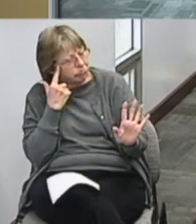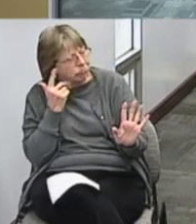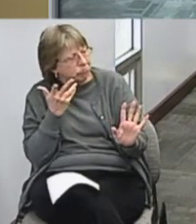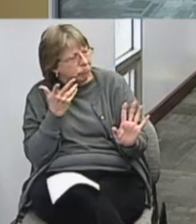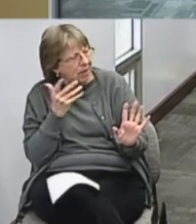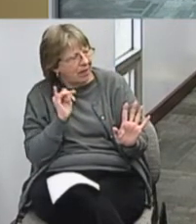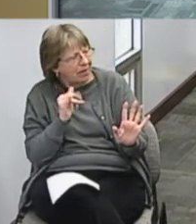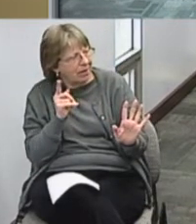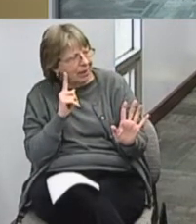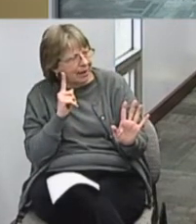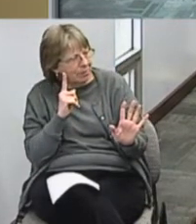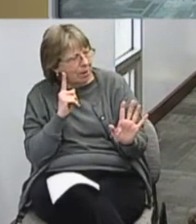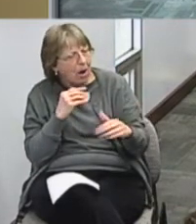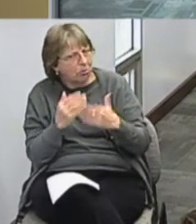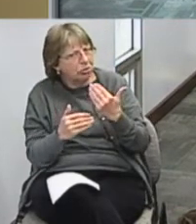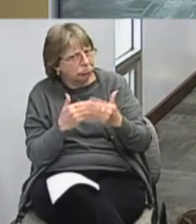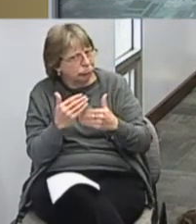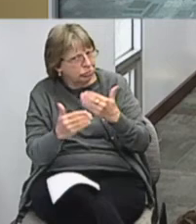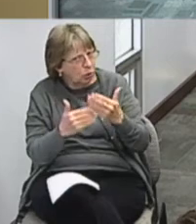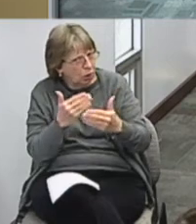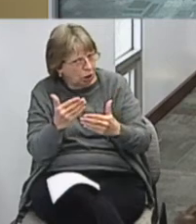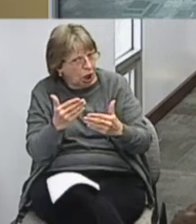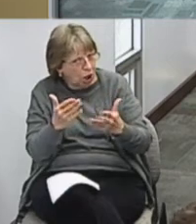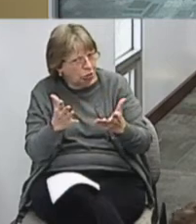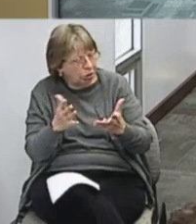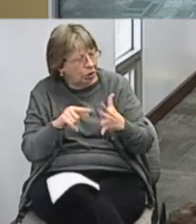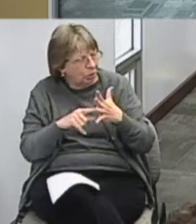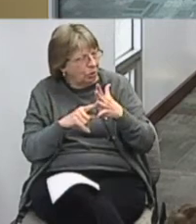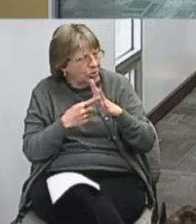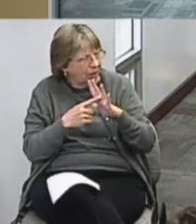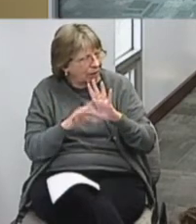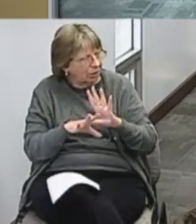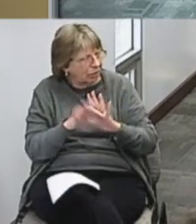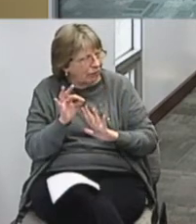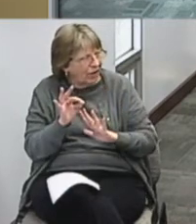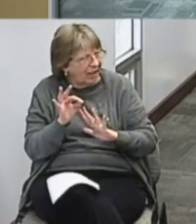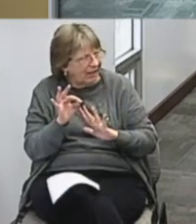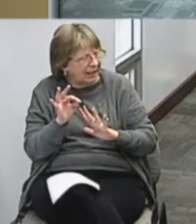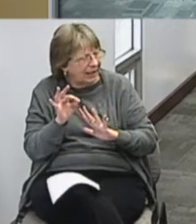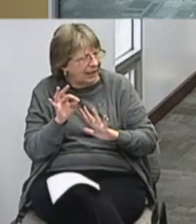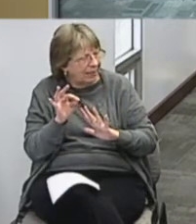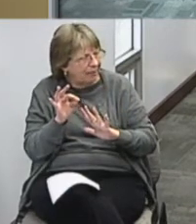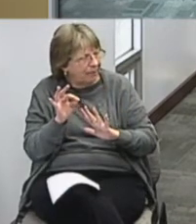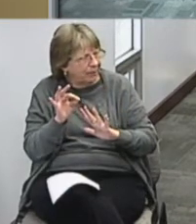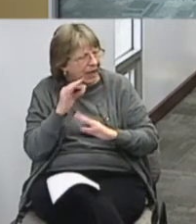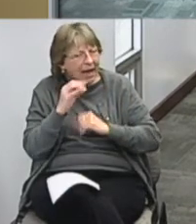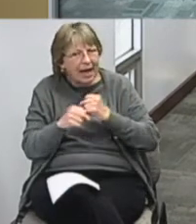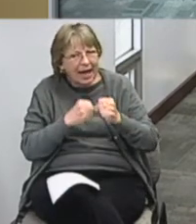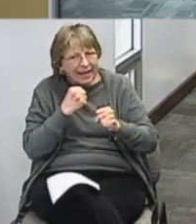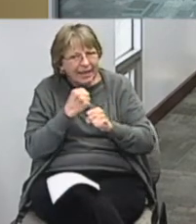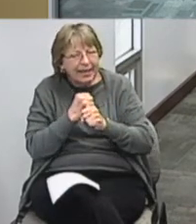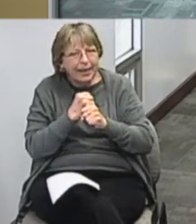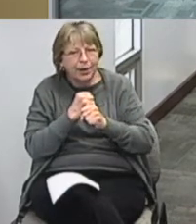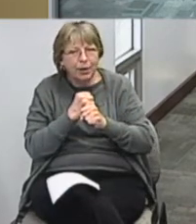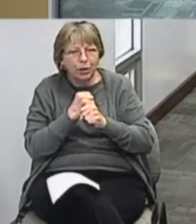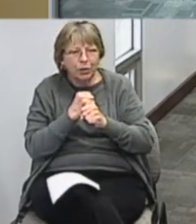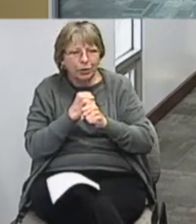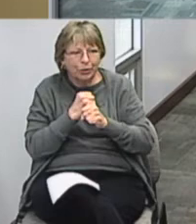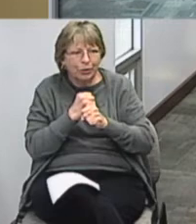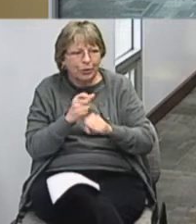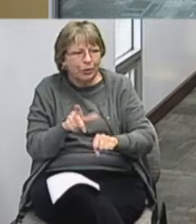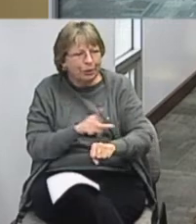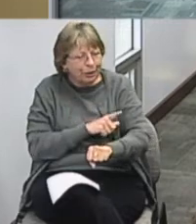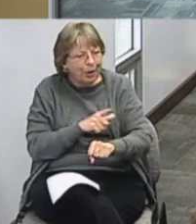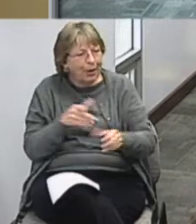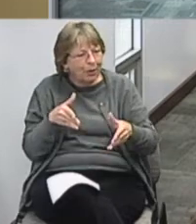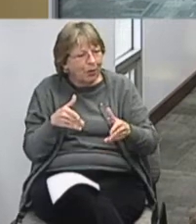kind of where I was going with this, to get us on a path to where we can find a year-round way to